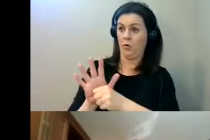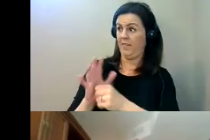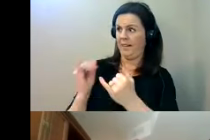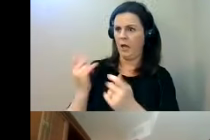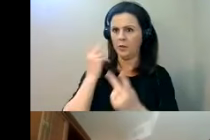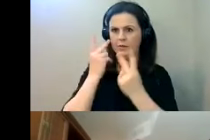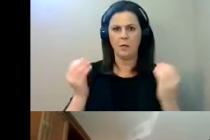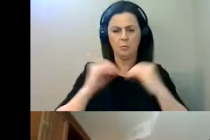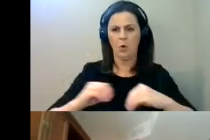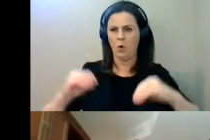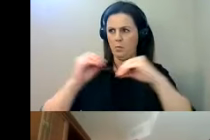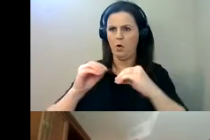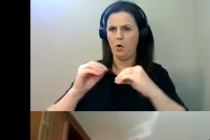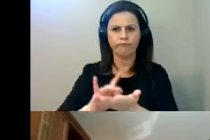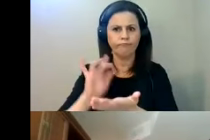pandemic,